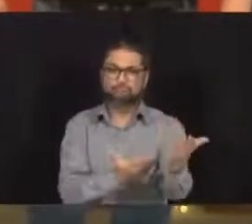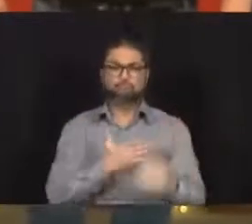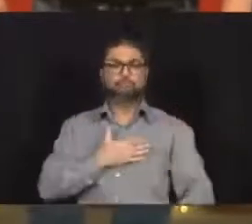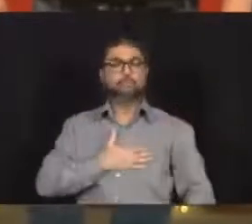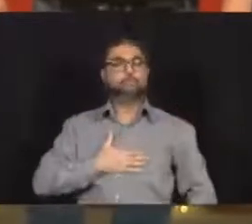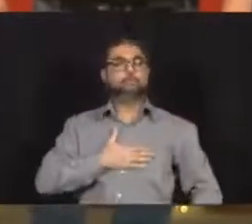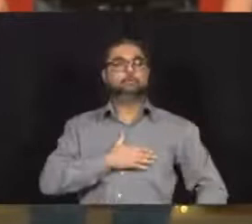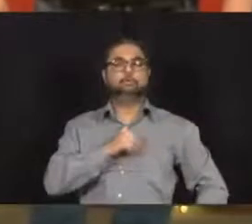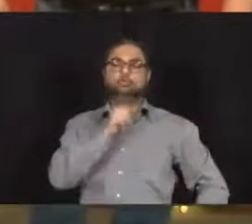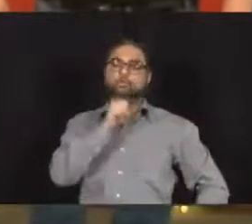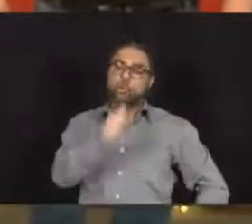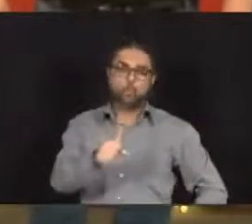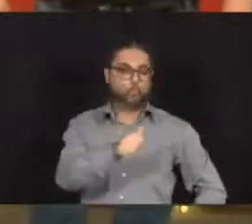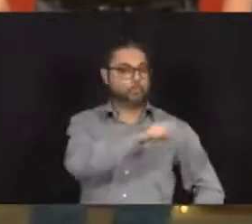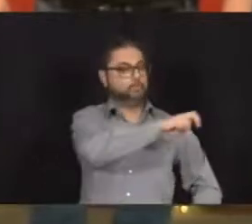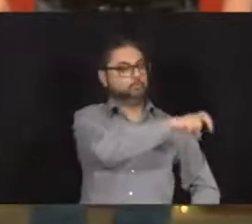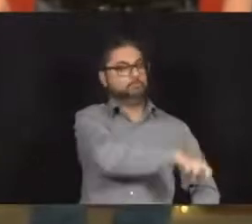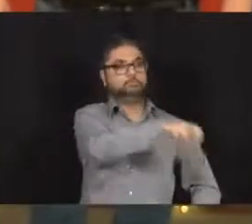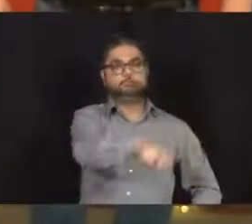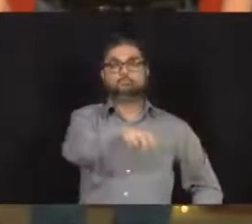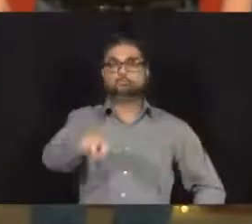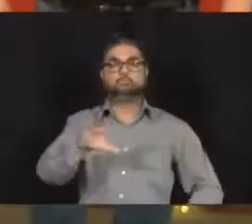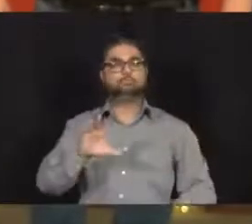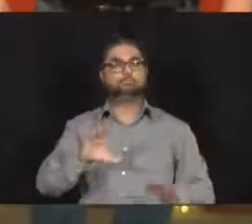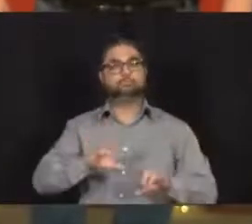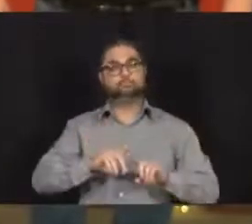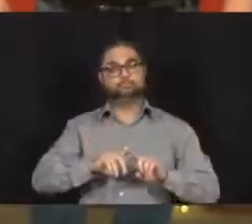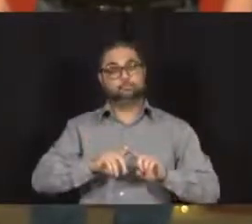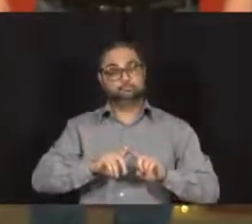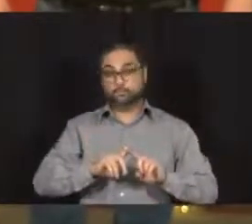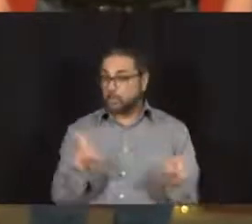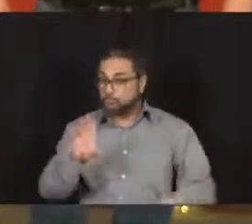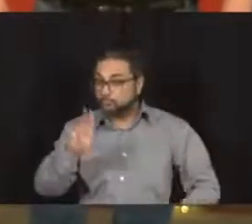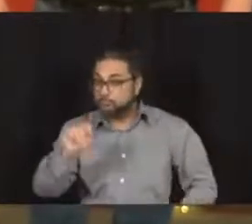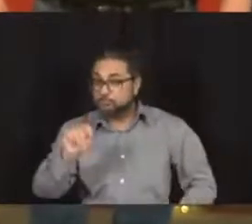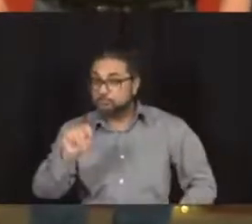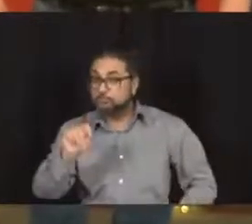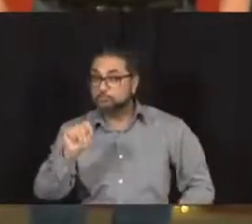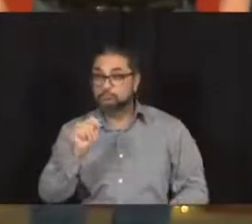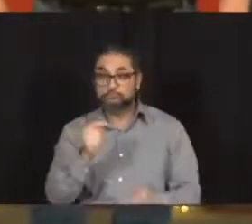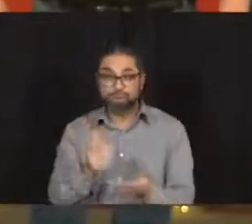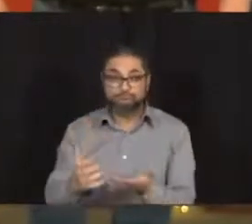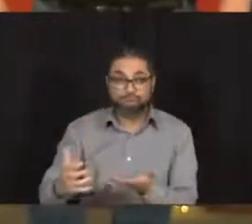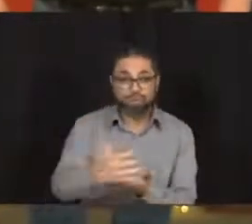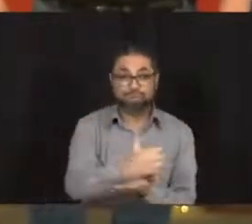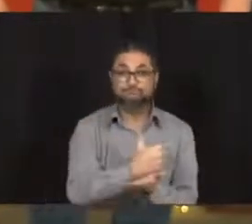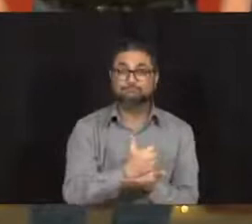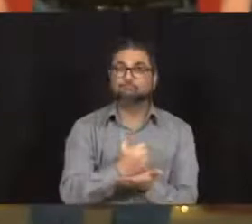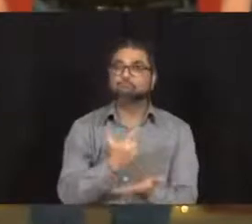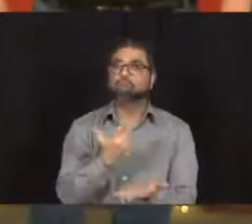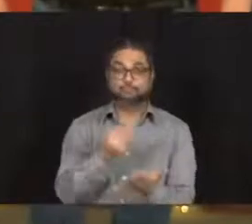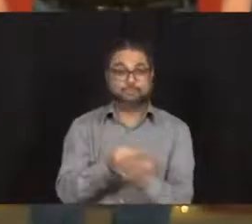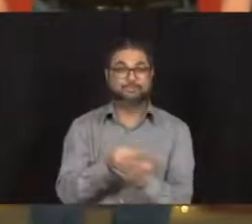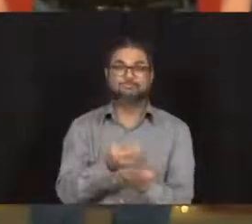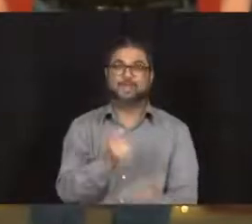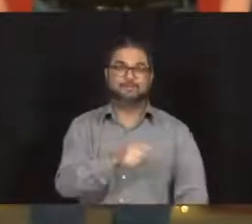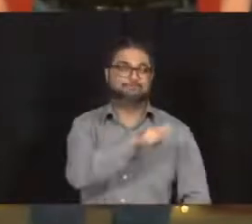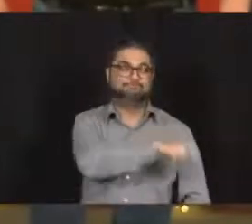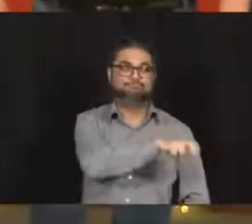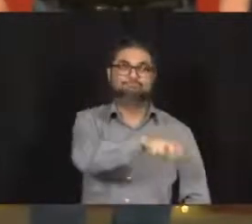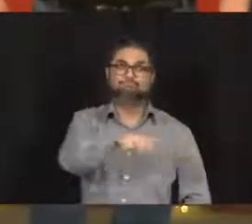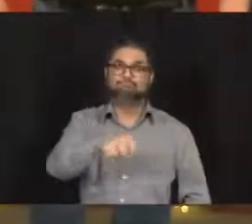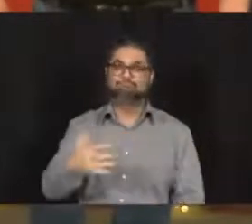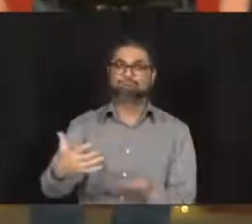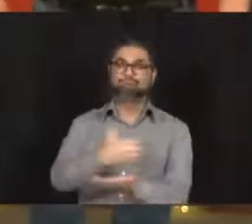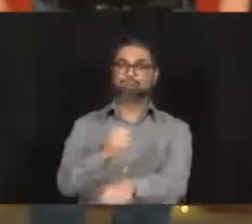is the government going to do in order to order people to work in one home and to